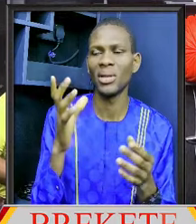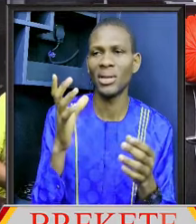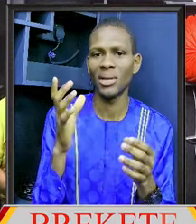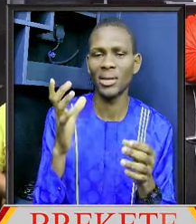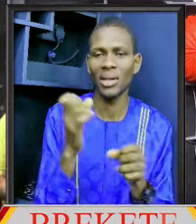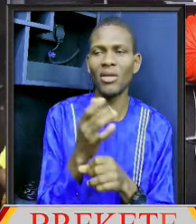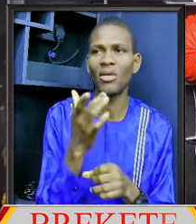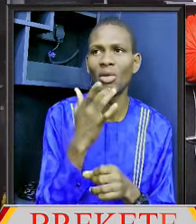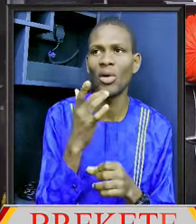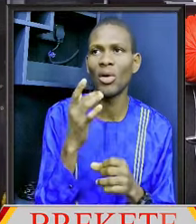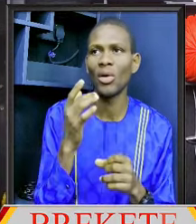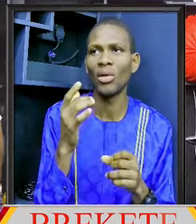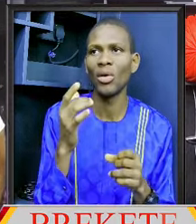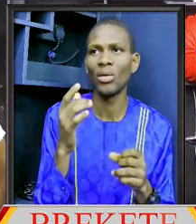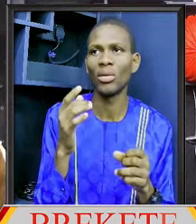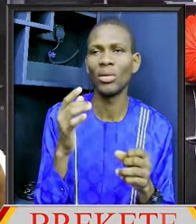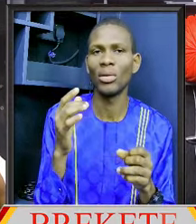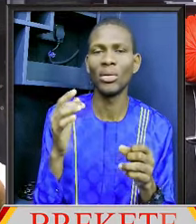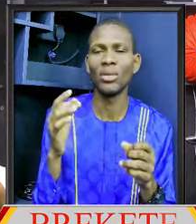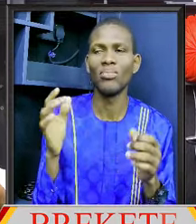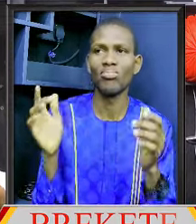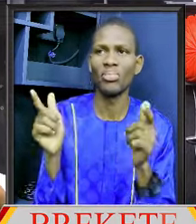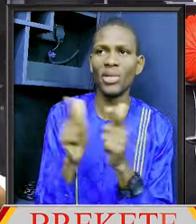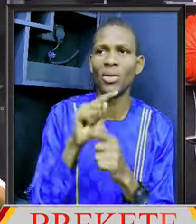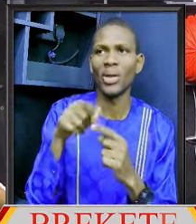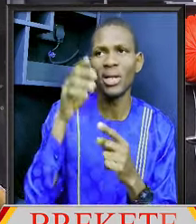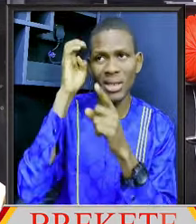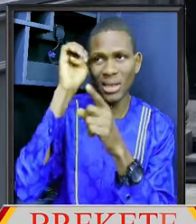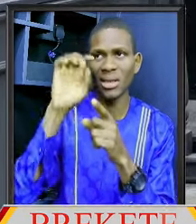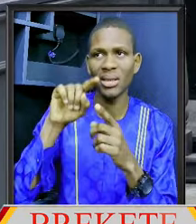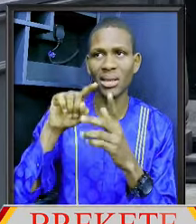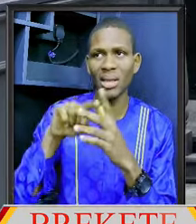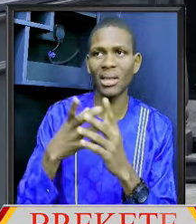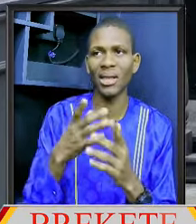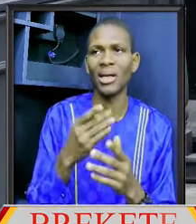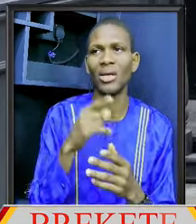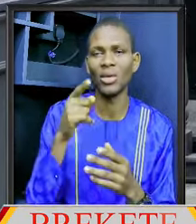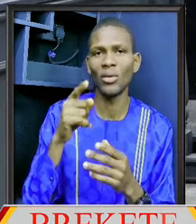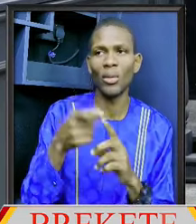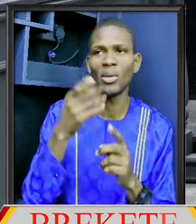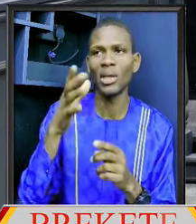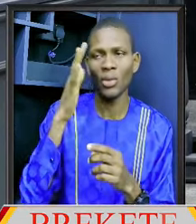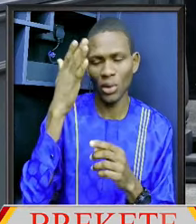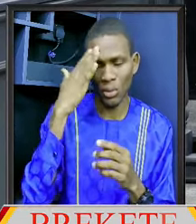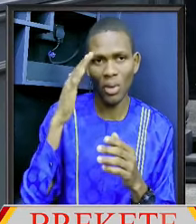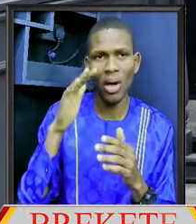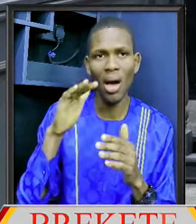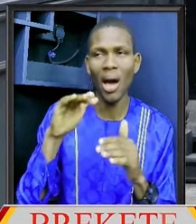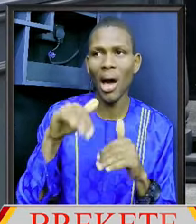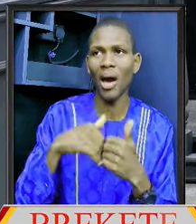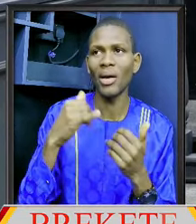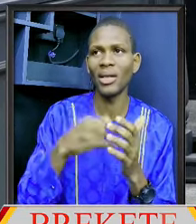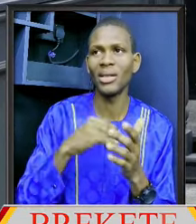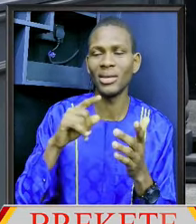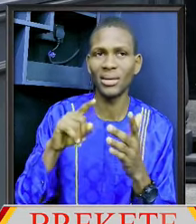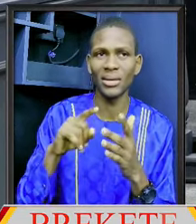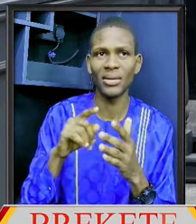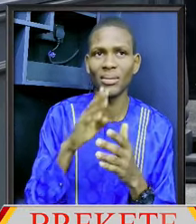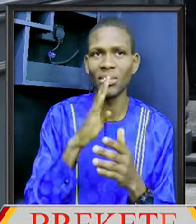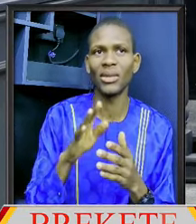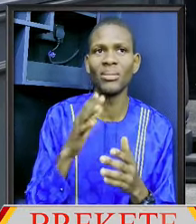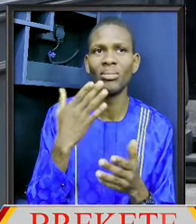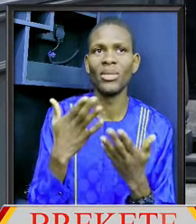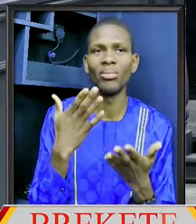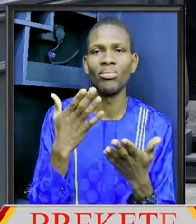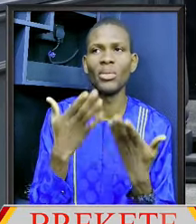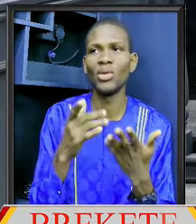jam when I start, and when I go from there, you will know how it take be. Maybe you never